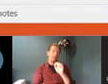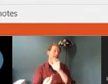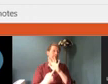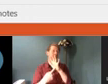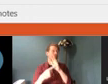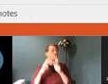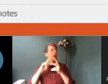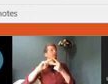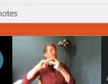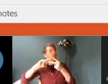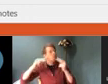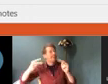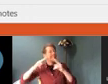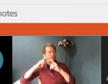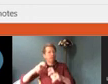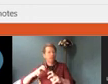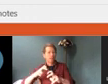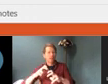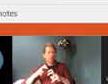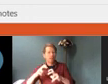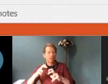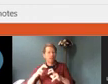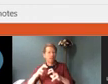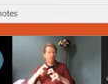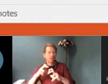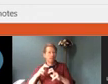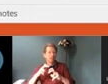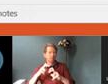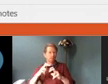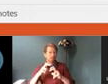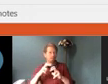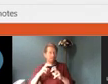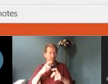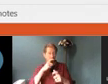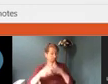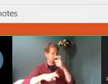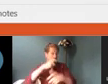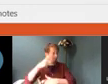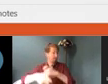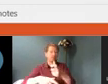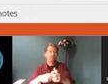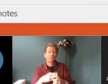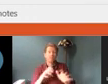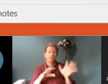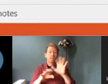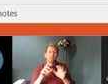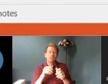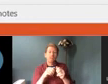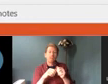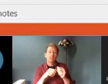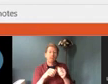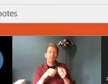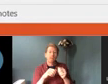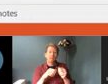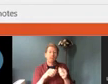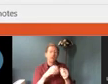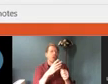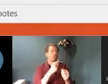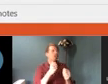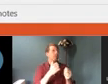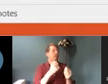forensic genetics is short tandem repeats, or STRs. These are variable by their